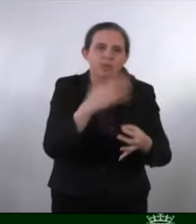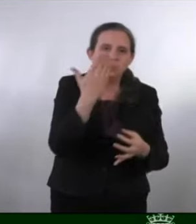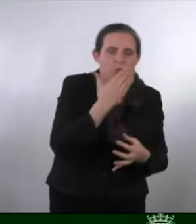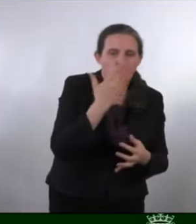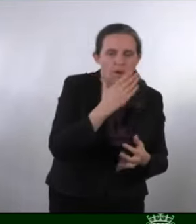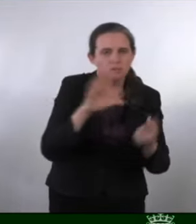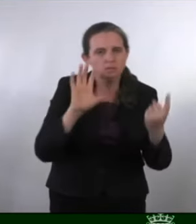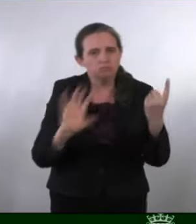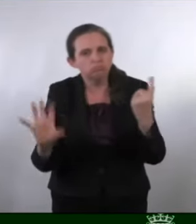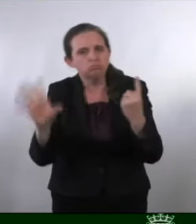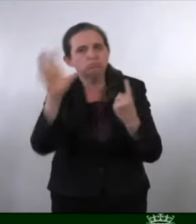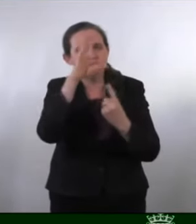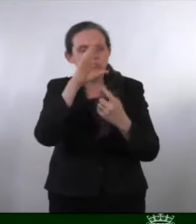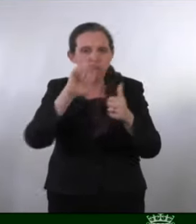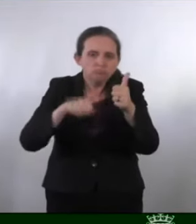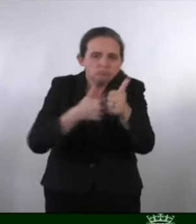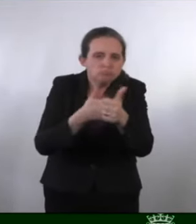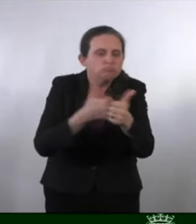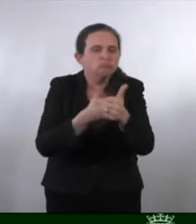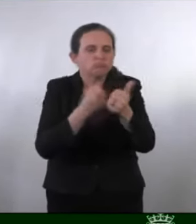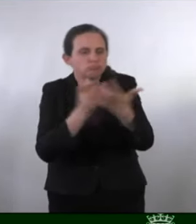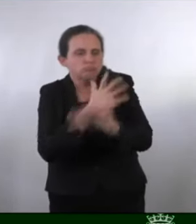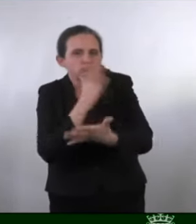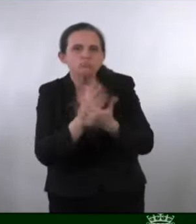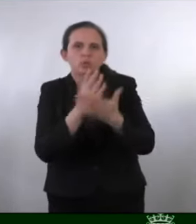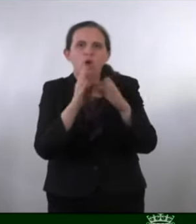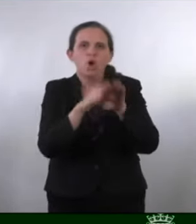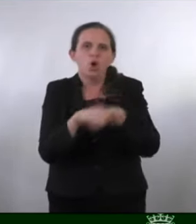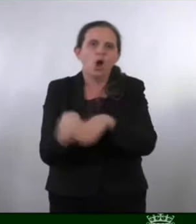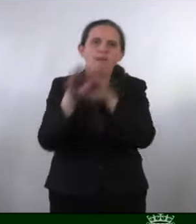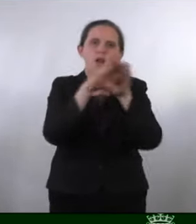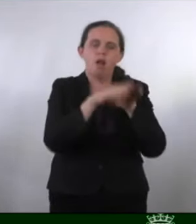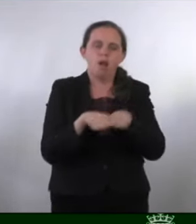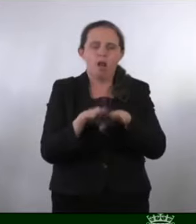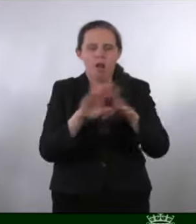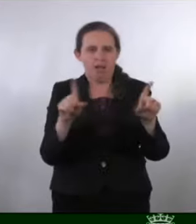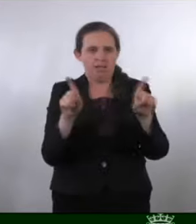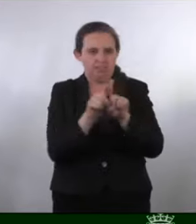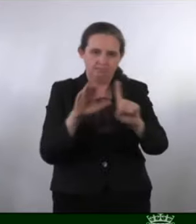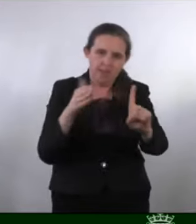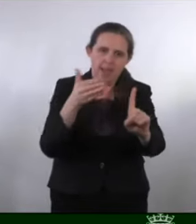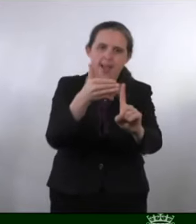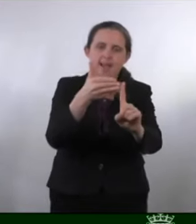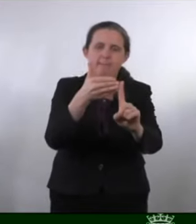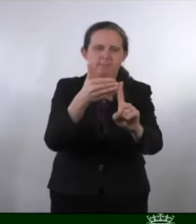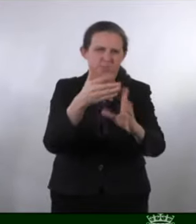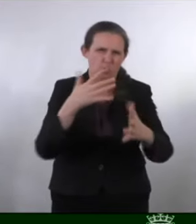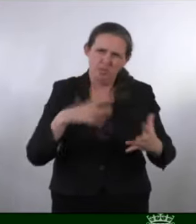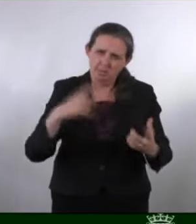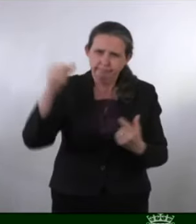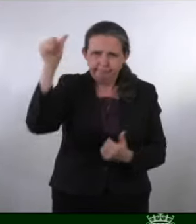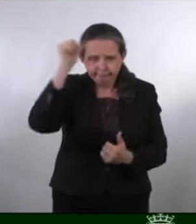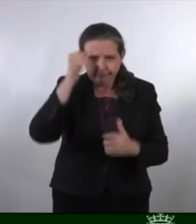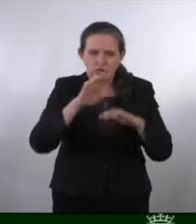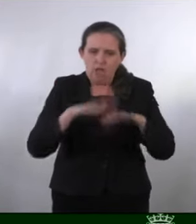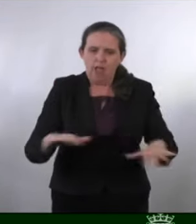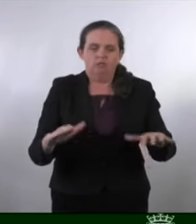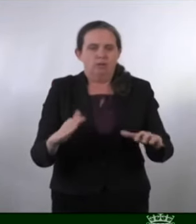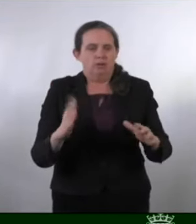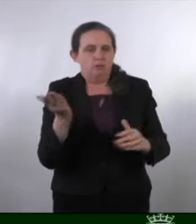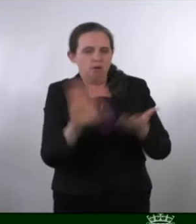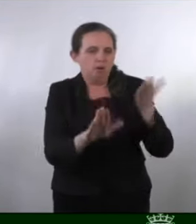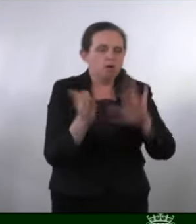to support them to ensure there is a common approach, because we do know that getting children in schools, getting children having the benefit